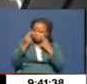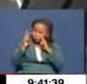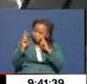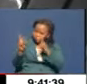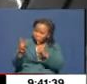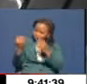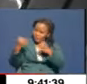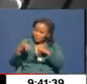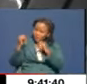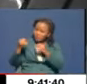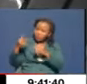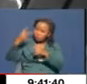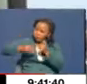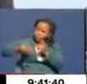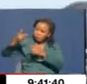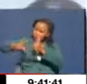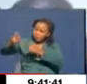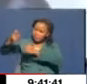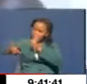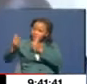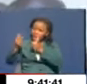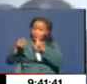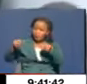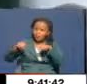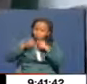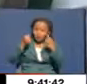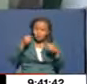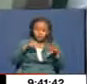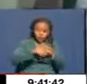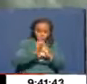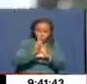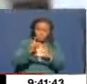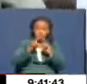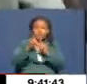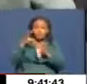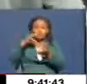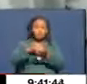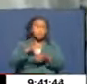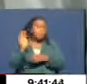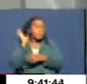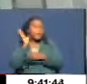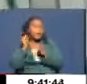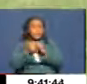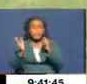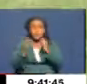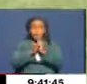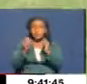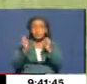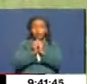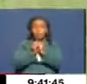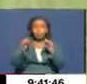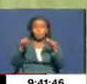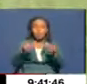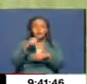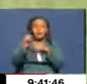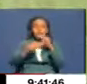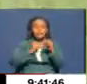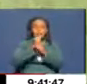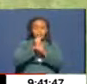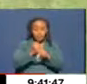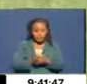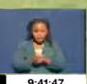mobile phones from the electronic shop they had broken into. The case will be heard on 19th October this year. Finally, the